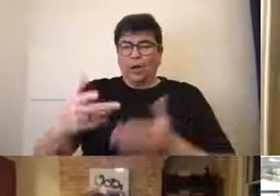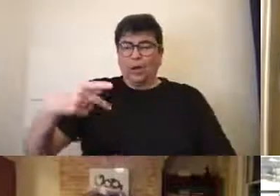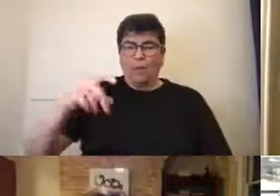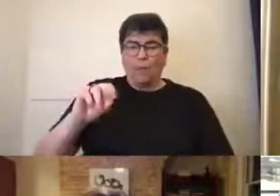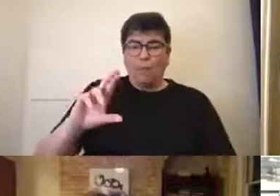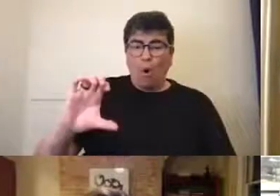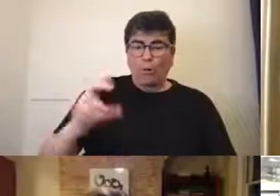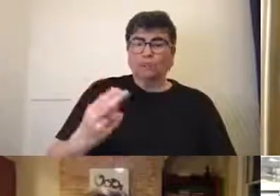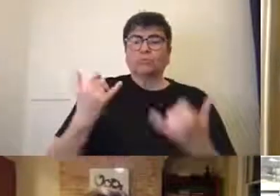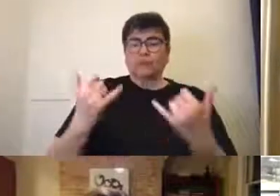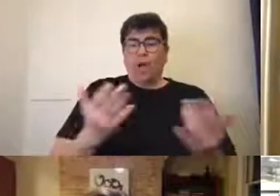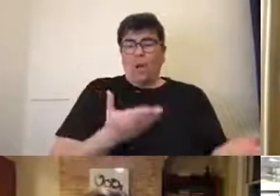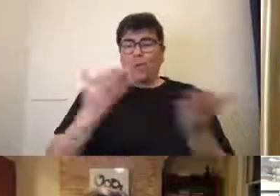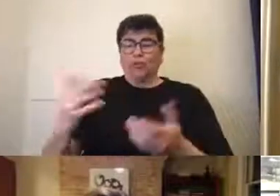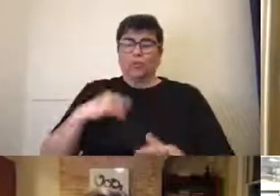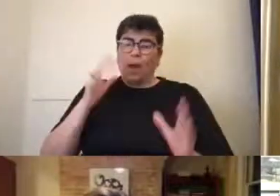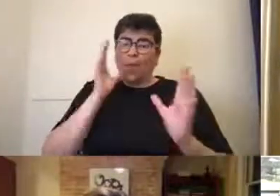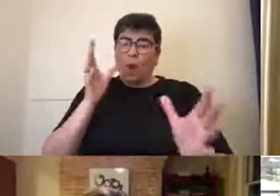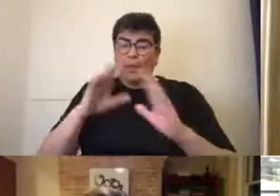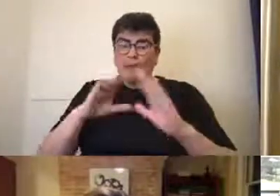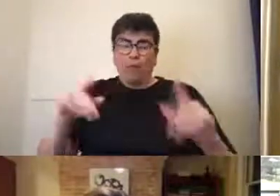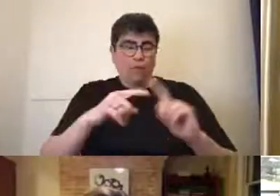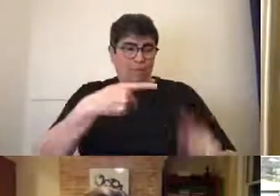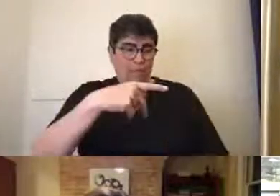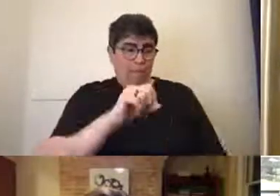them to my grandma's house. We bring them from the porch